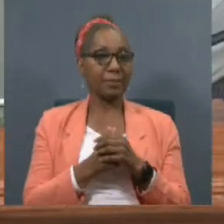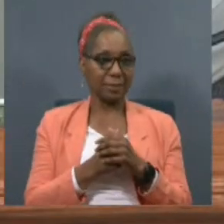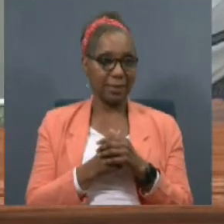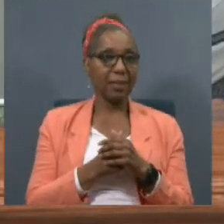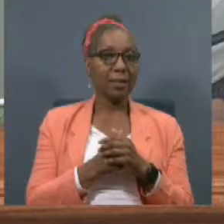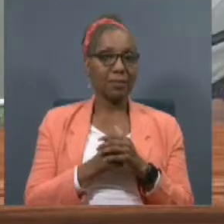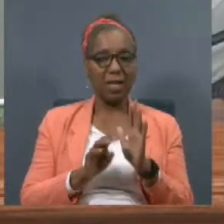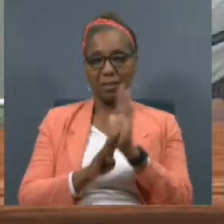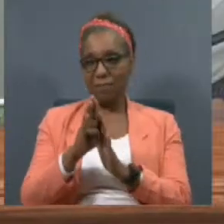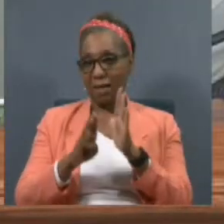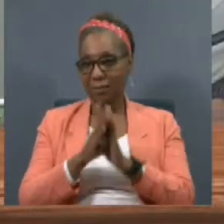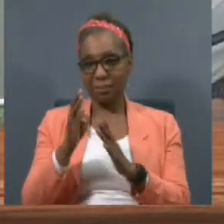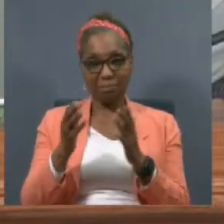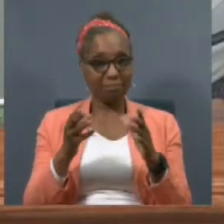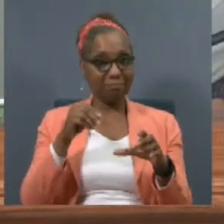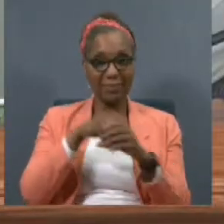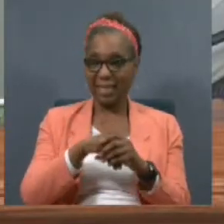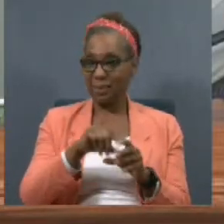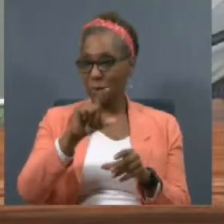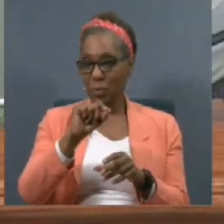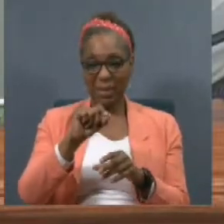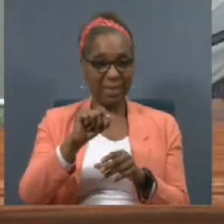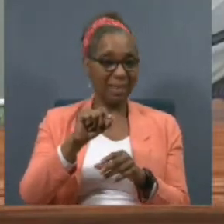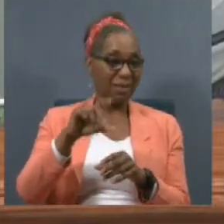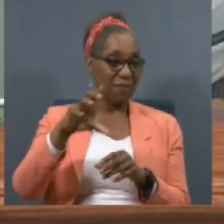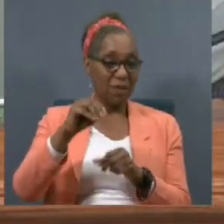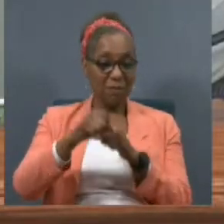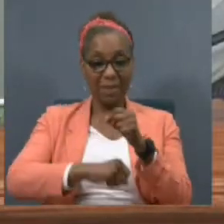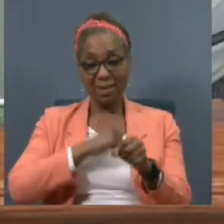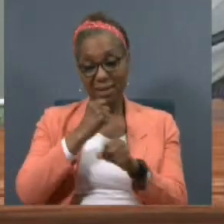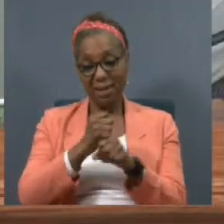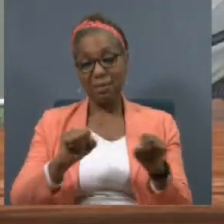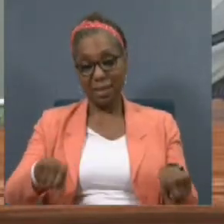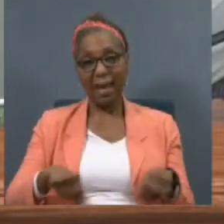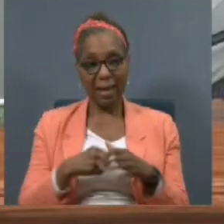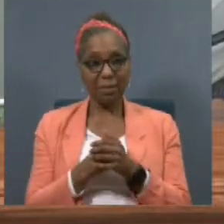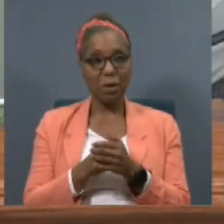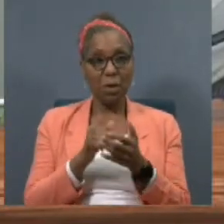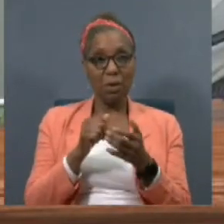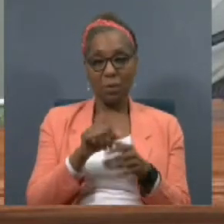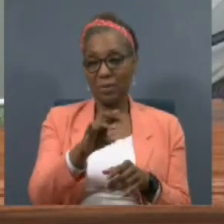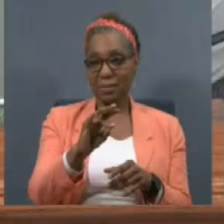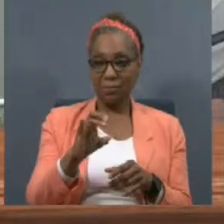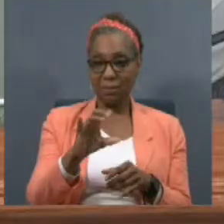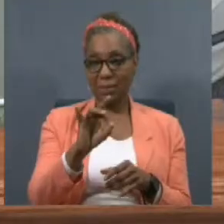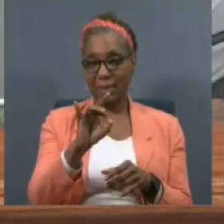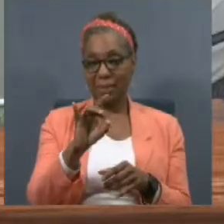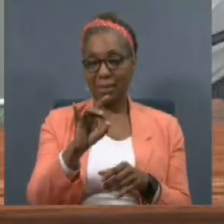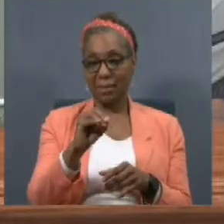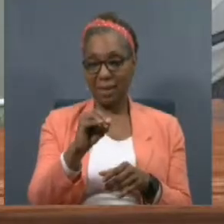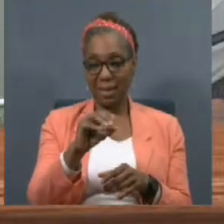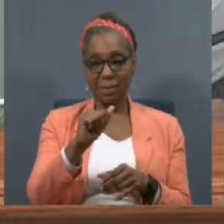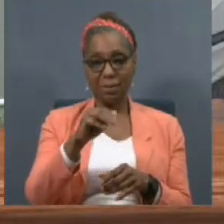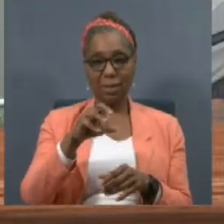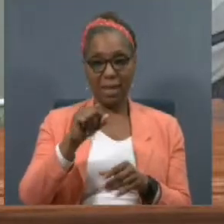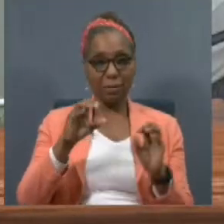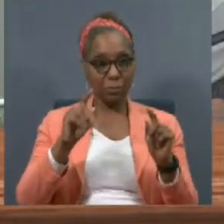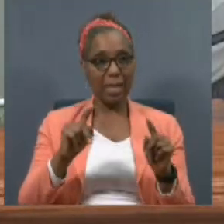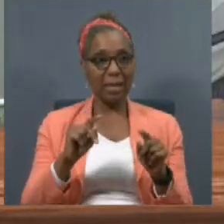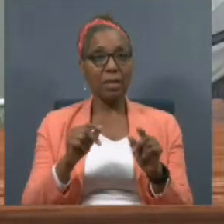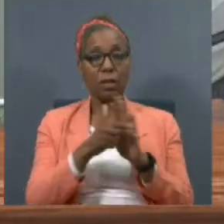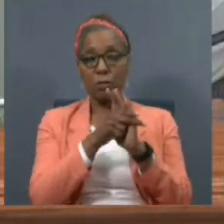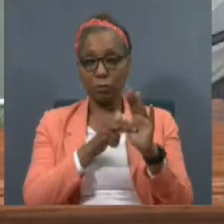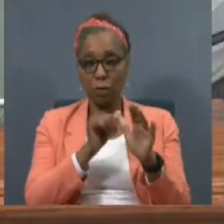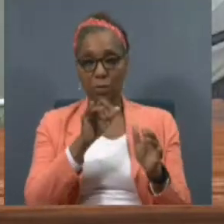are developed over the next 20 or 50 years on this 780 acres. When you zone